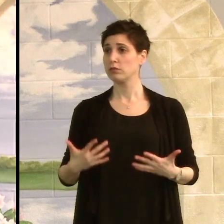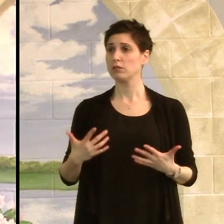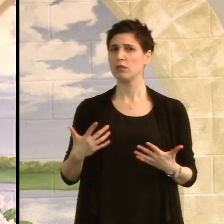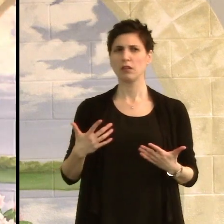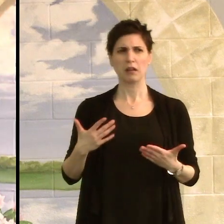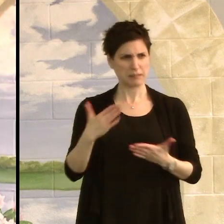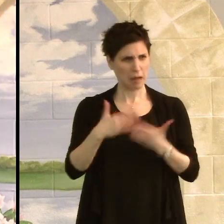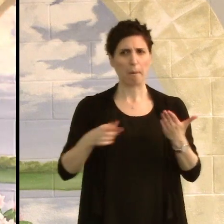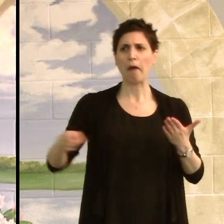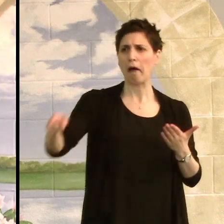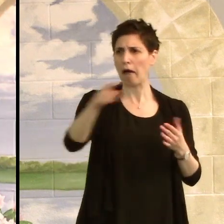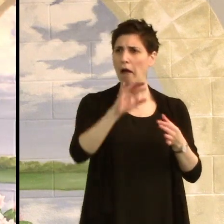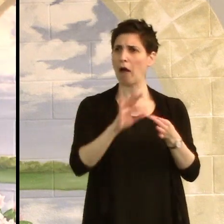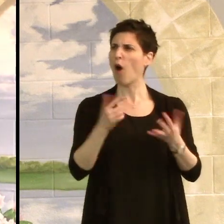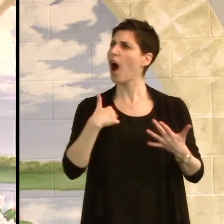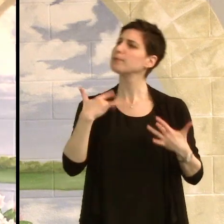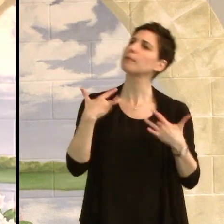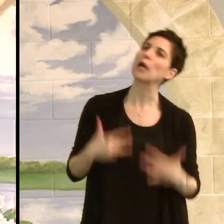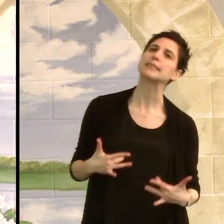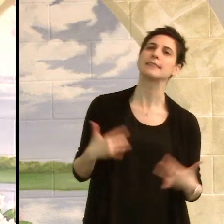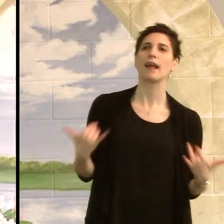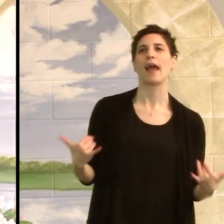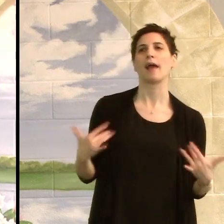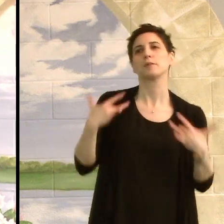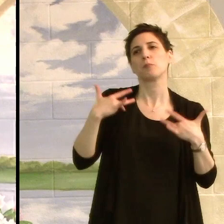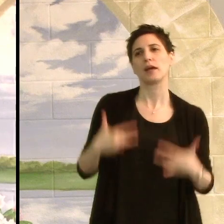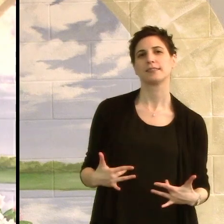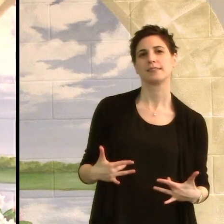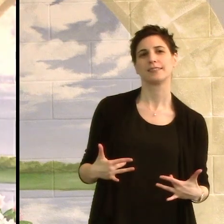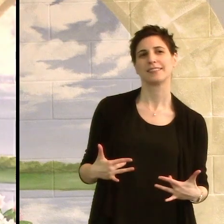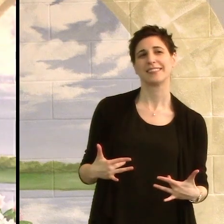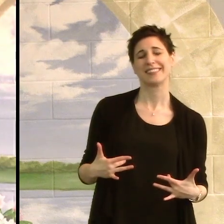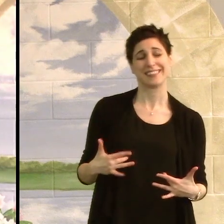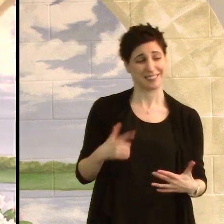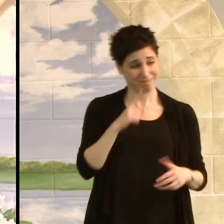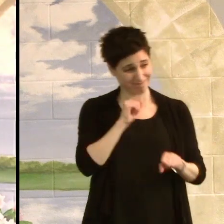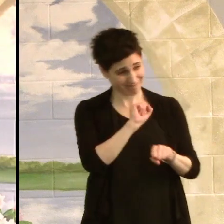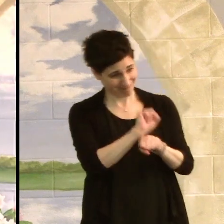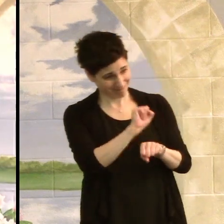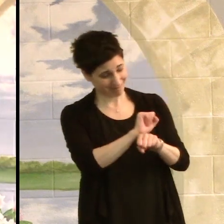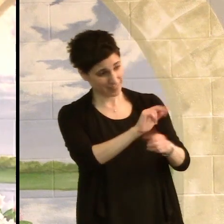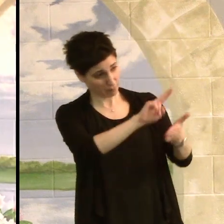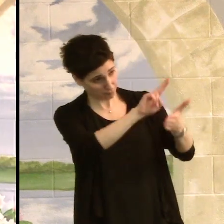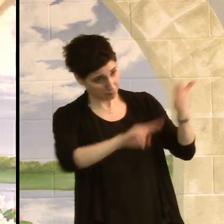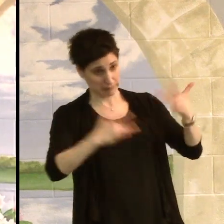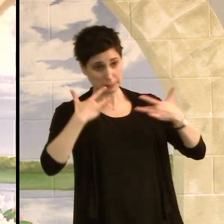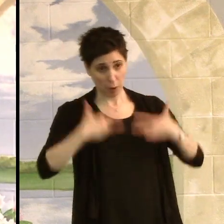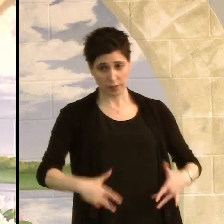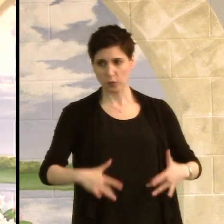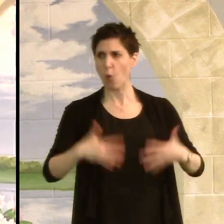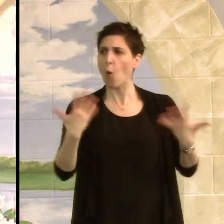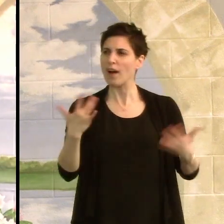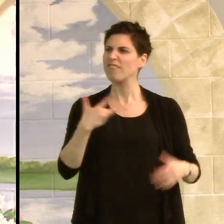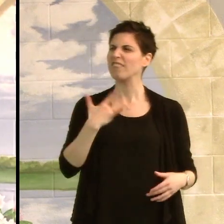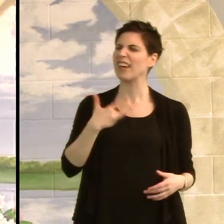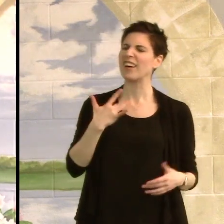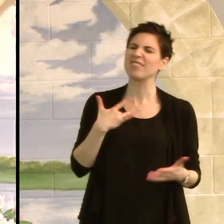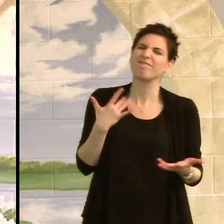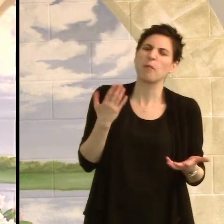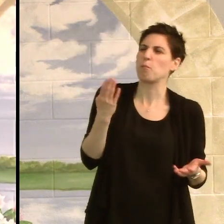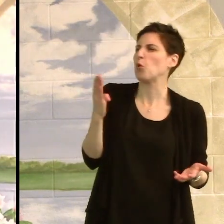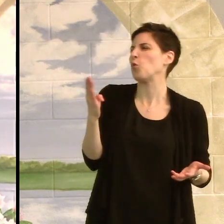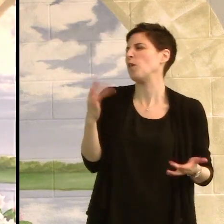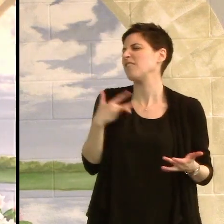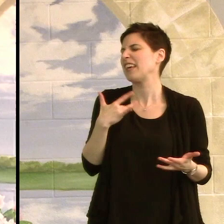people often say, "I am depressed," when they're just feeling bad. This is not a